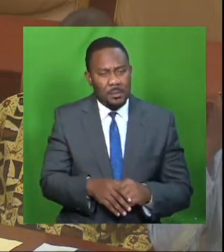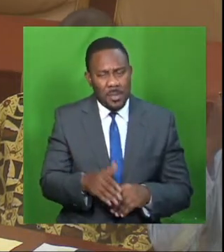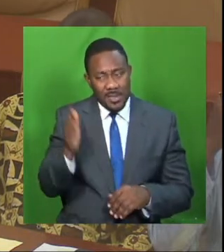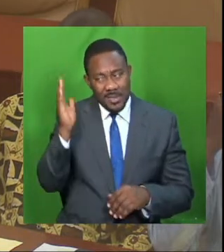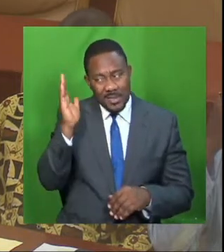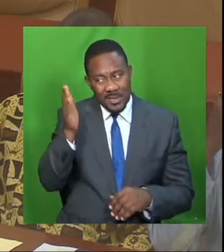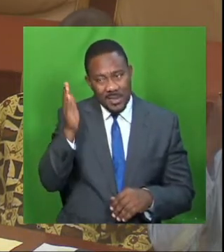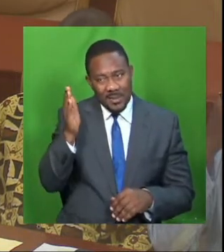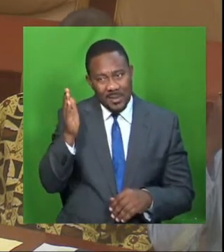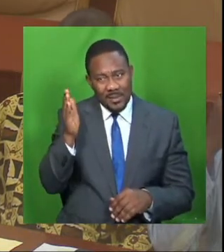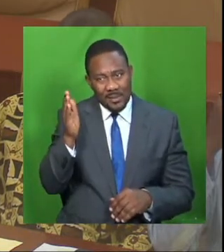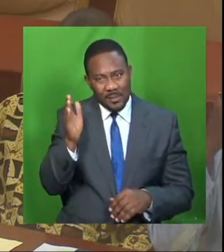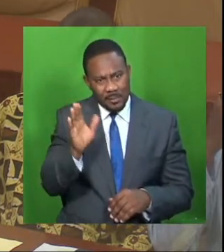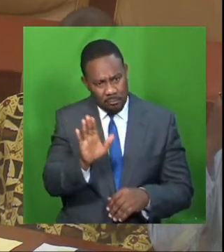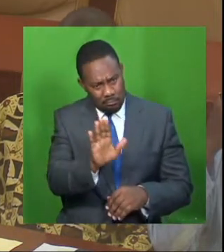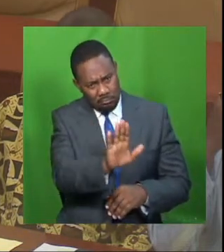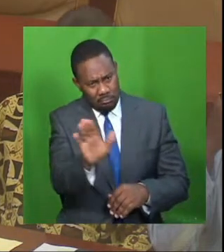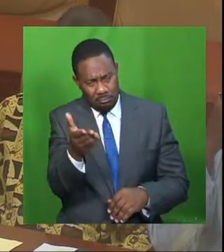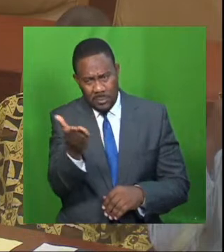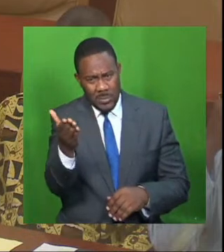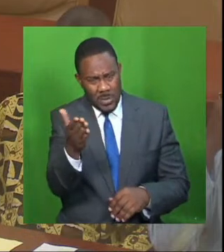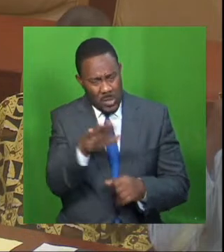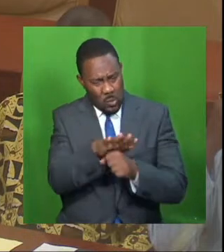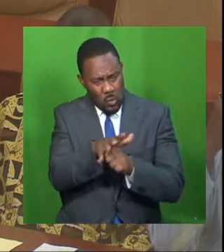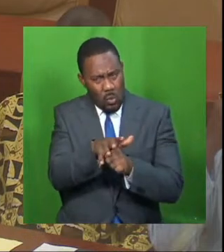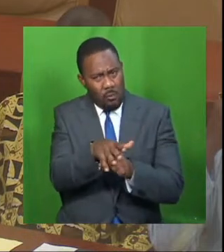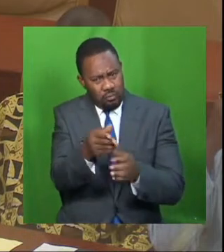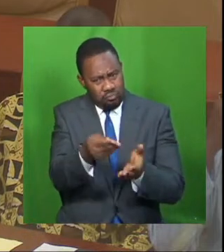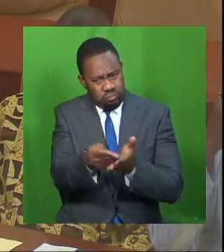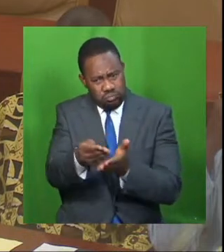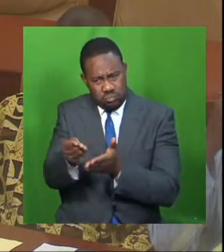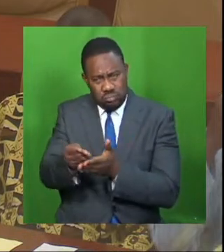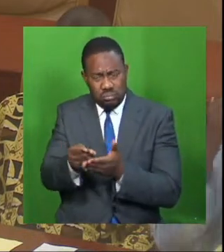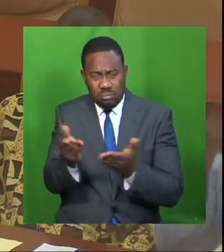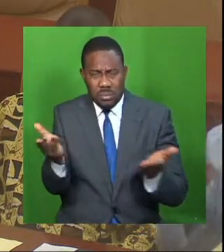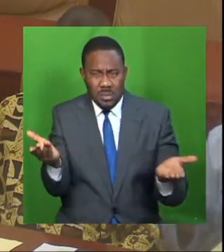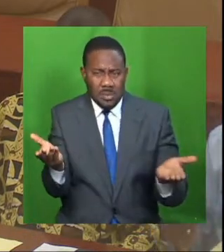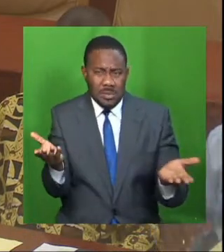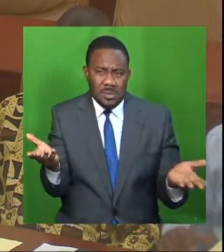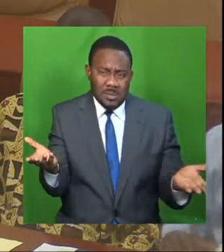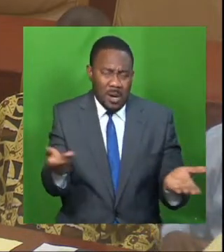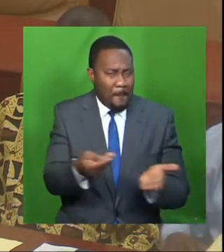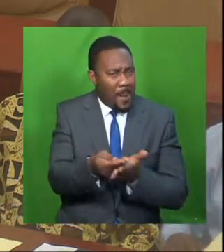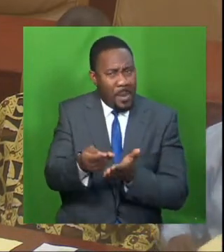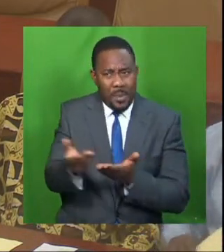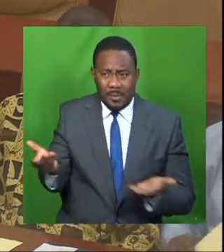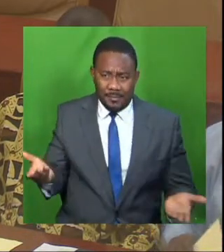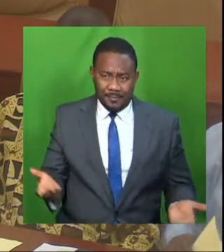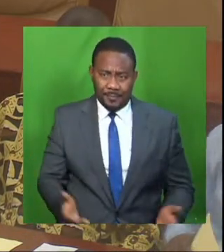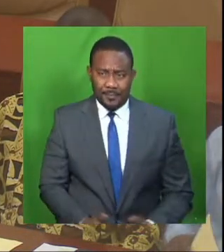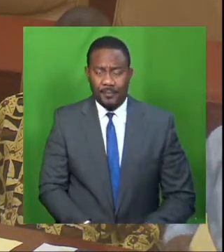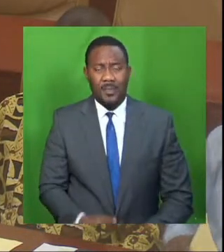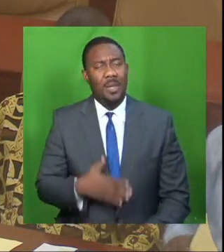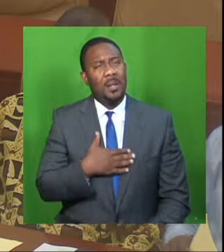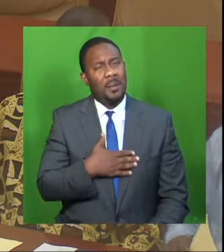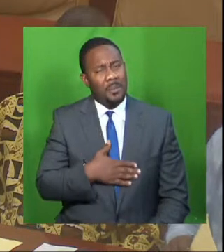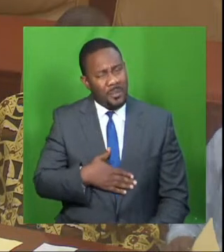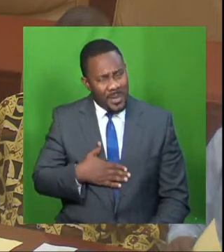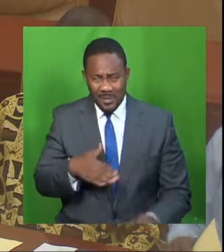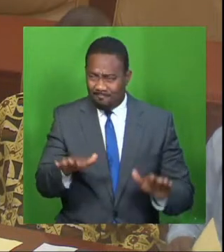Yes, Majority Chief Whip. Speaker, at the outset, I need to